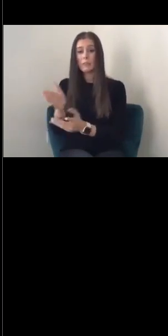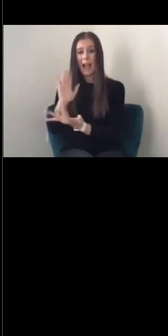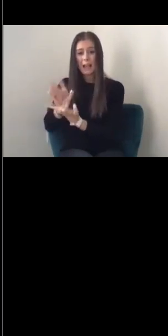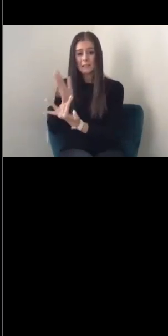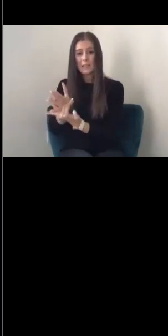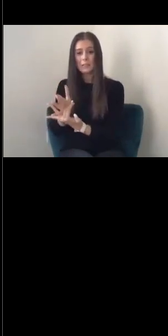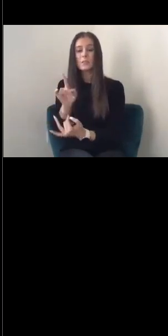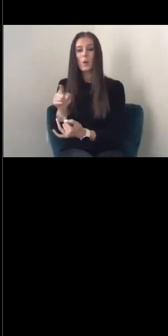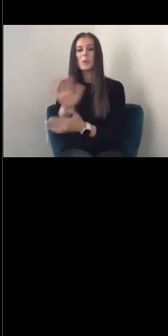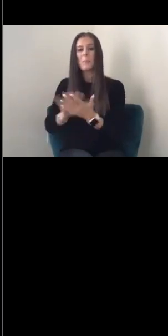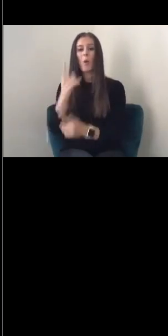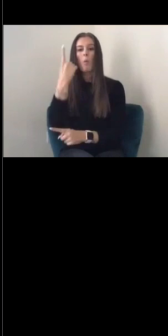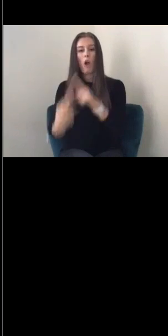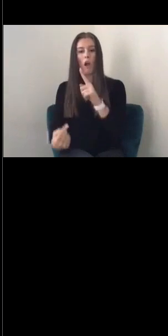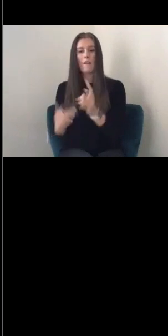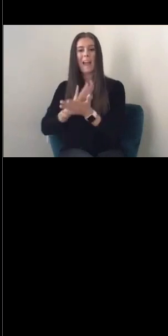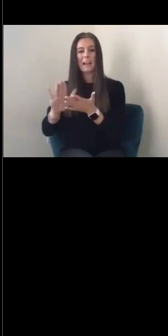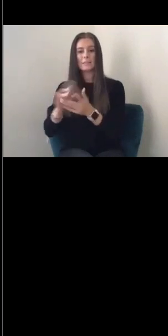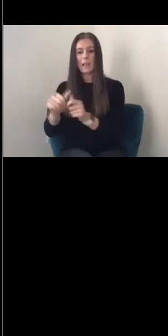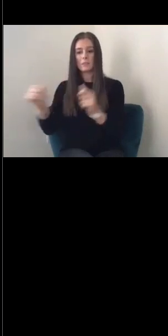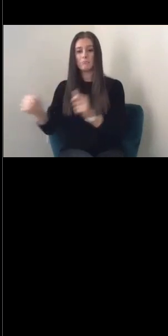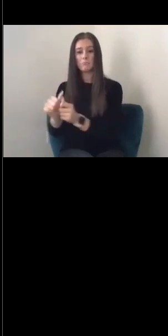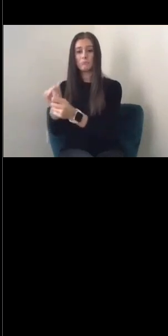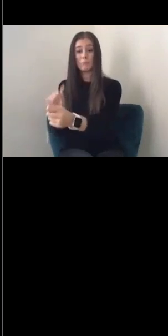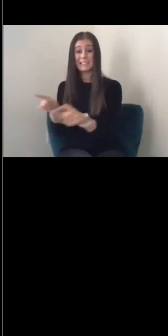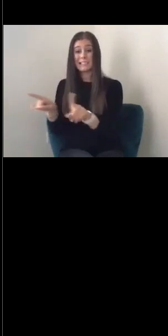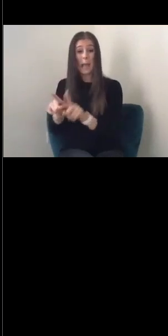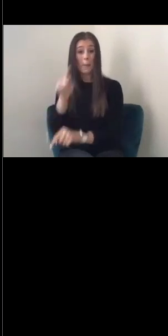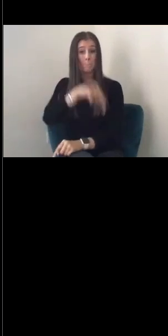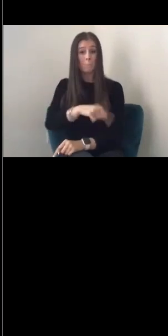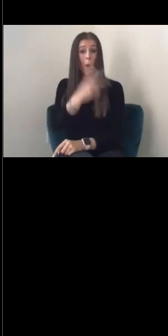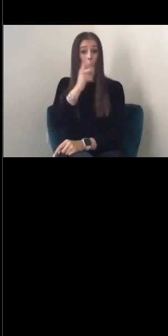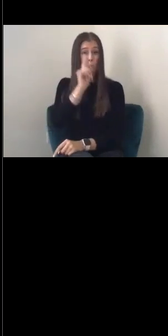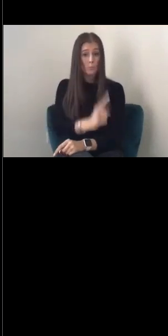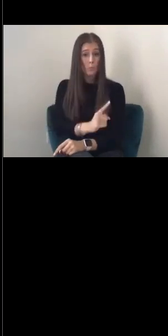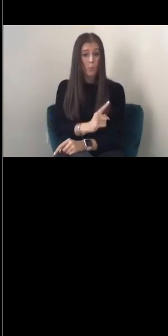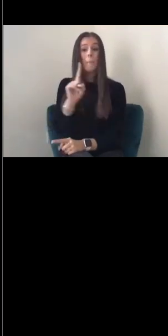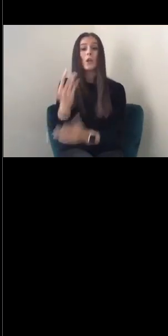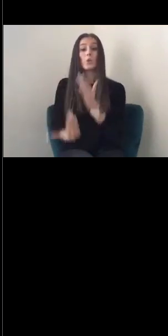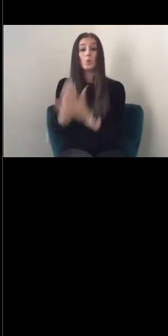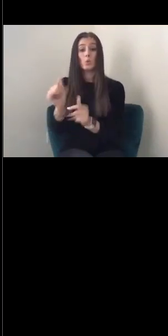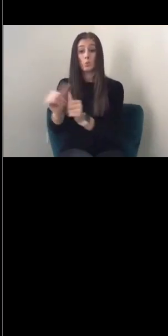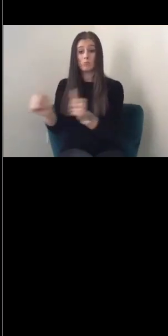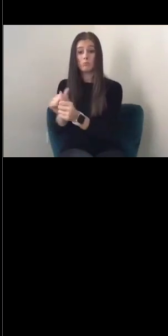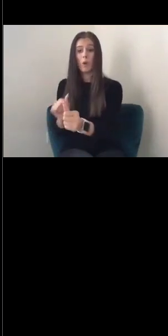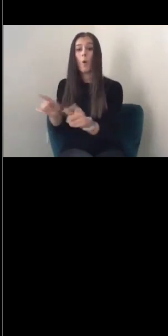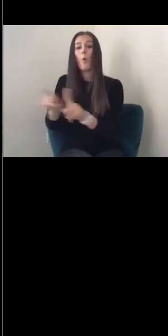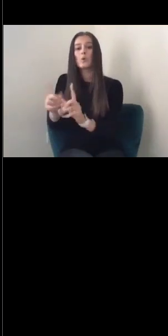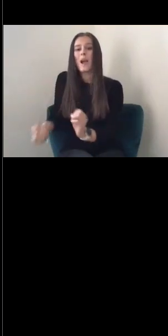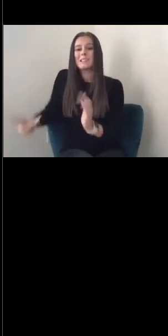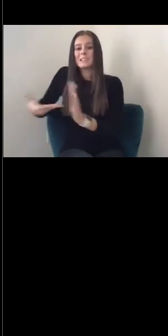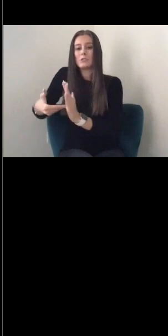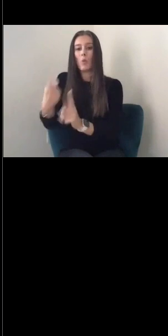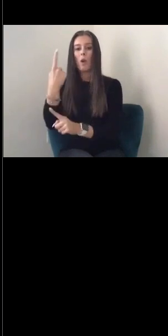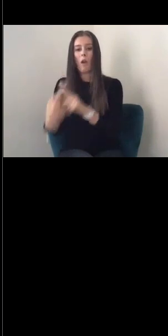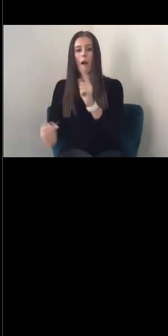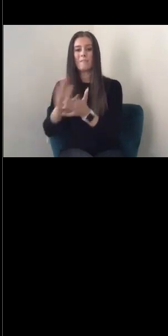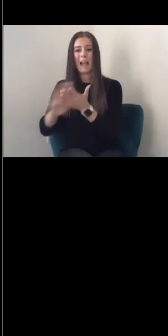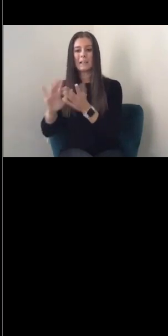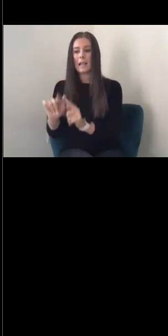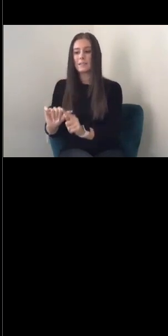1.5 hectares in area, which is the same as it is now, with an additional 1.5 hectares set aside for appropriate